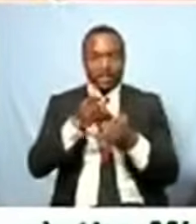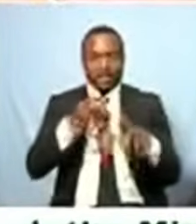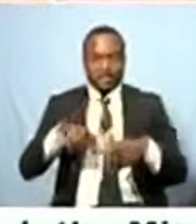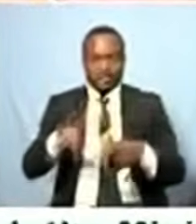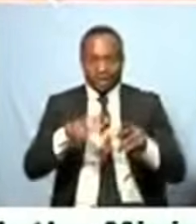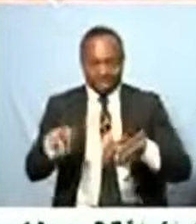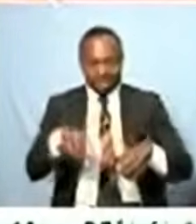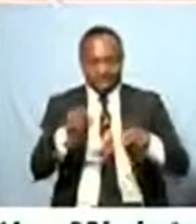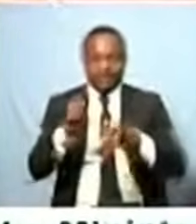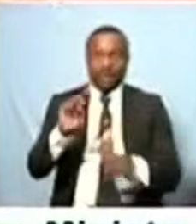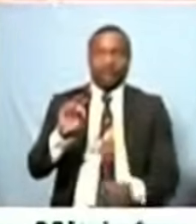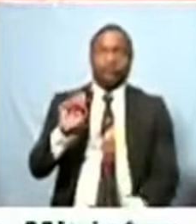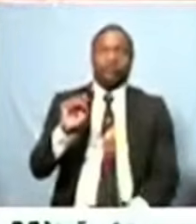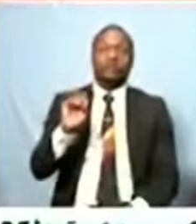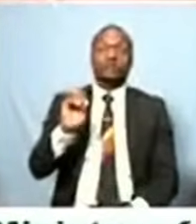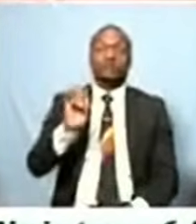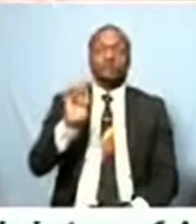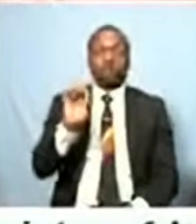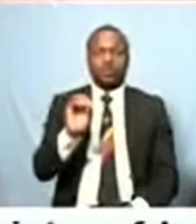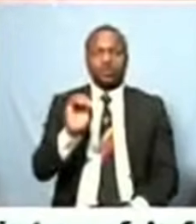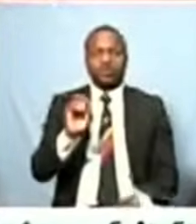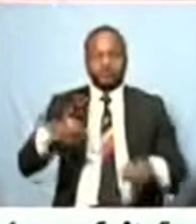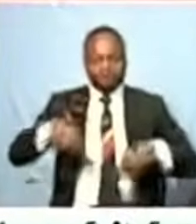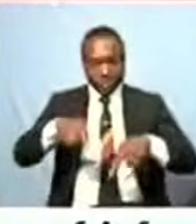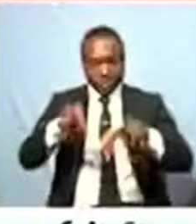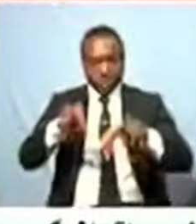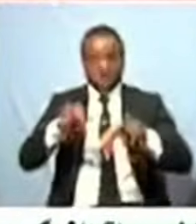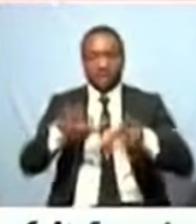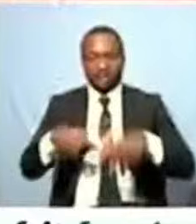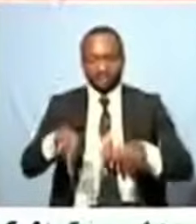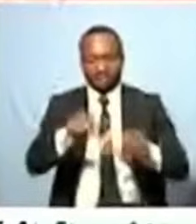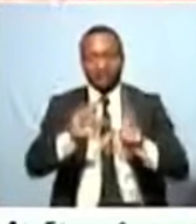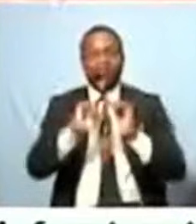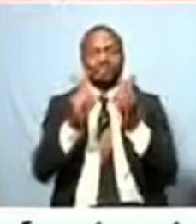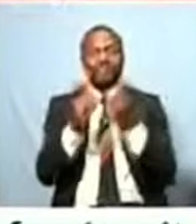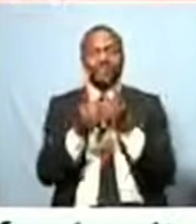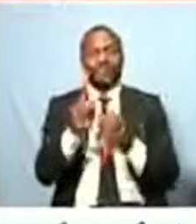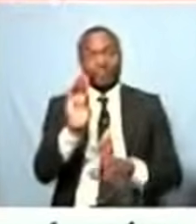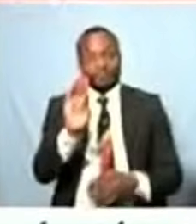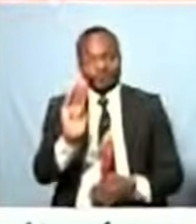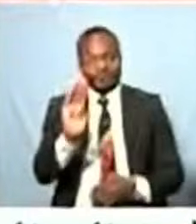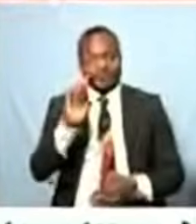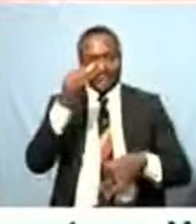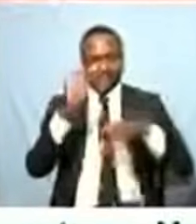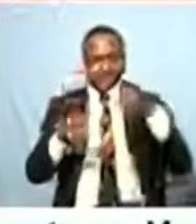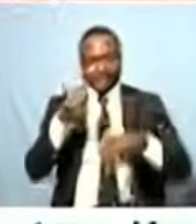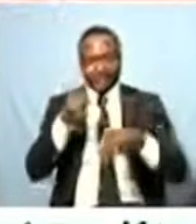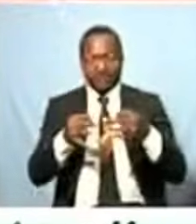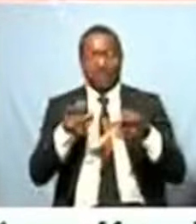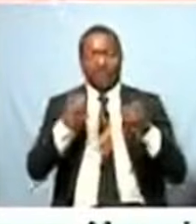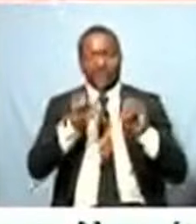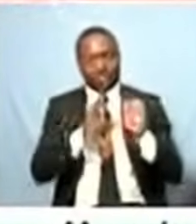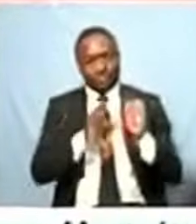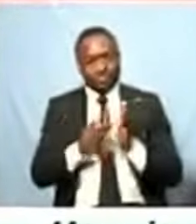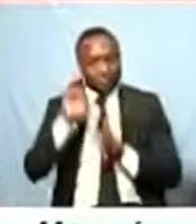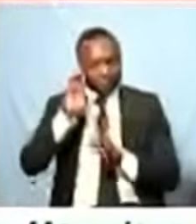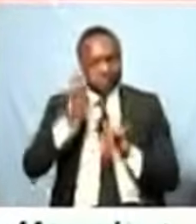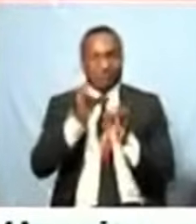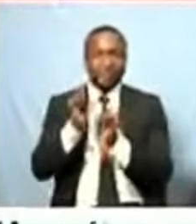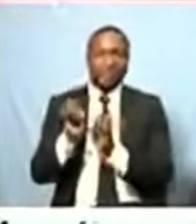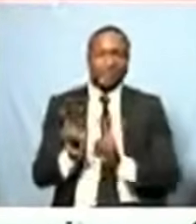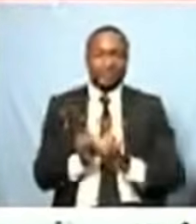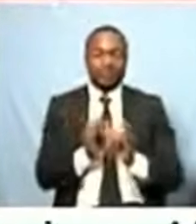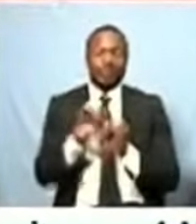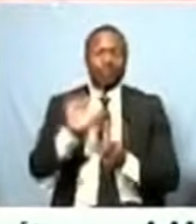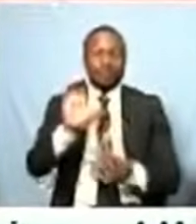Musoro Road in Kasenengwa District. B, if so, when the plans will be implemented.